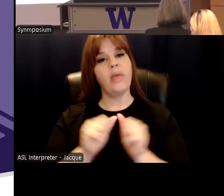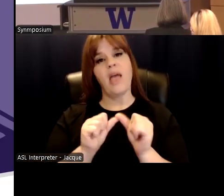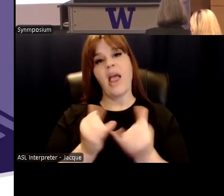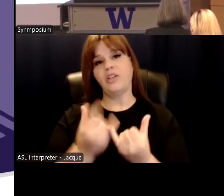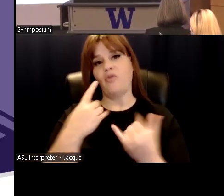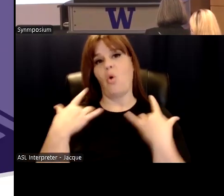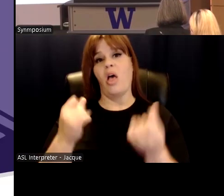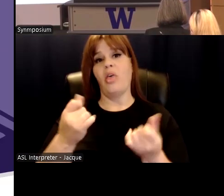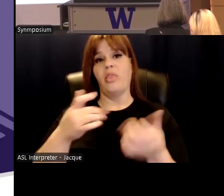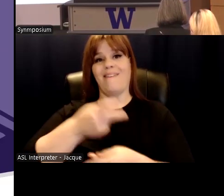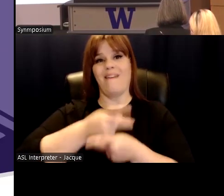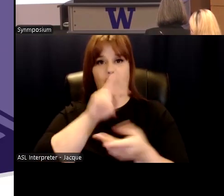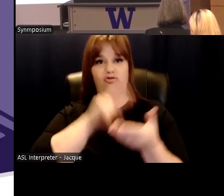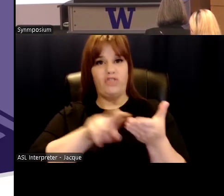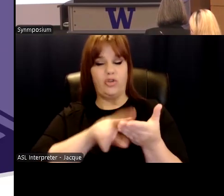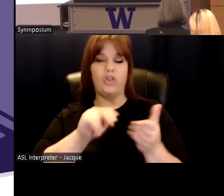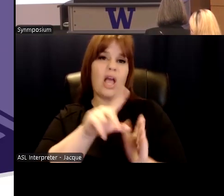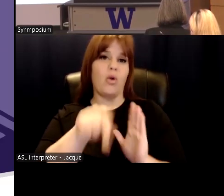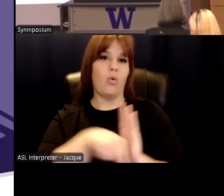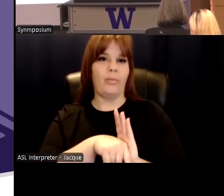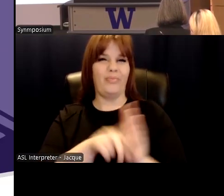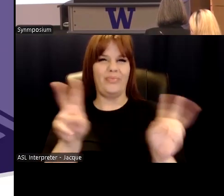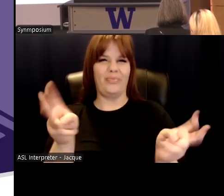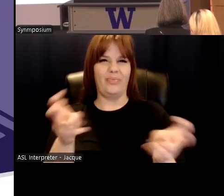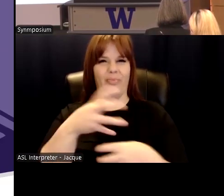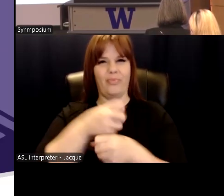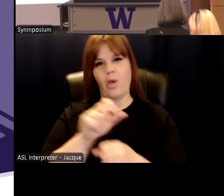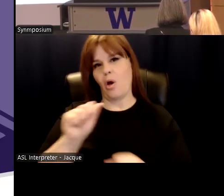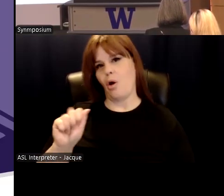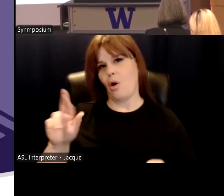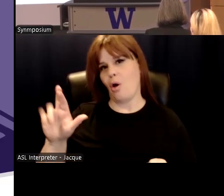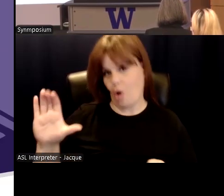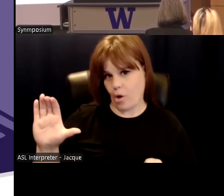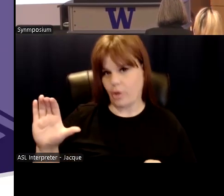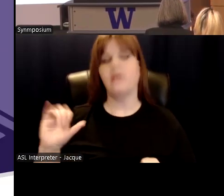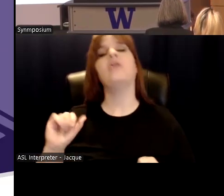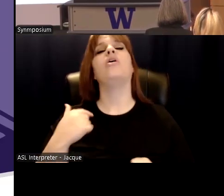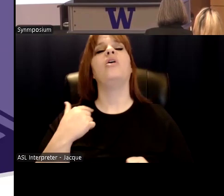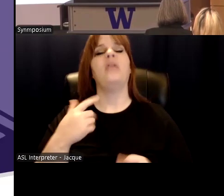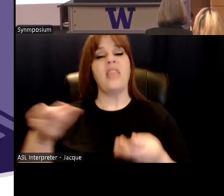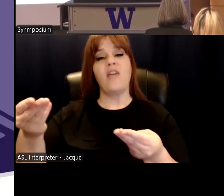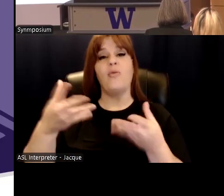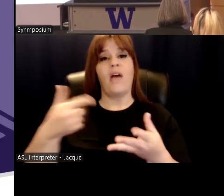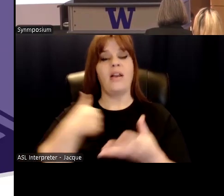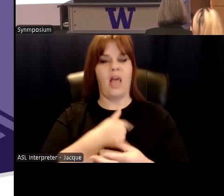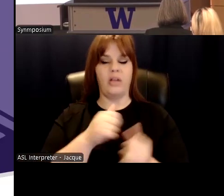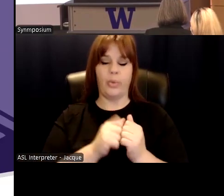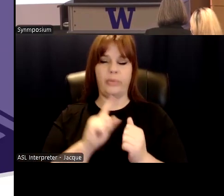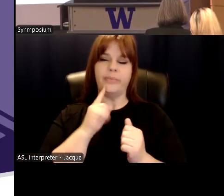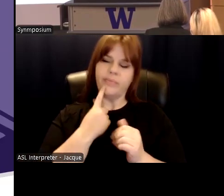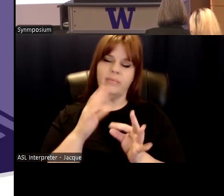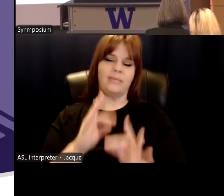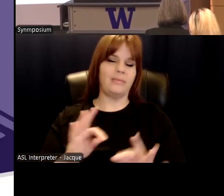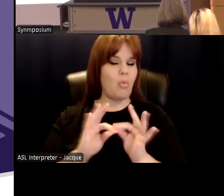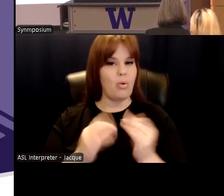Healthcare Research and Quality, or AHRQ. And they have provided us with critical support and